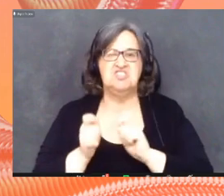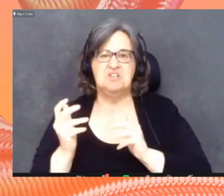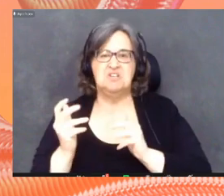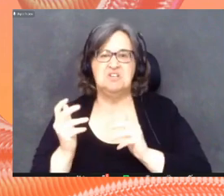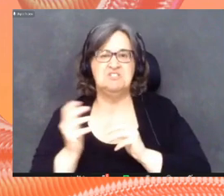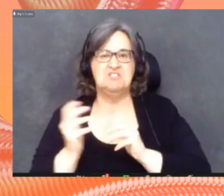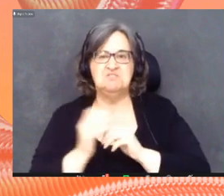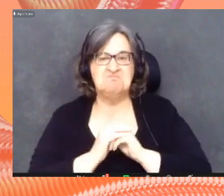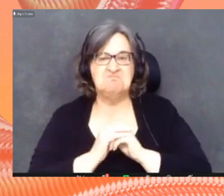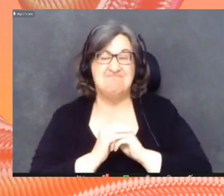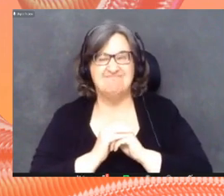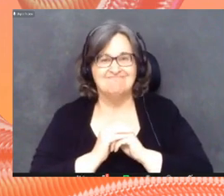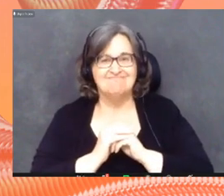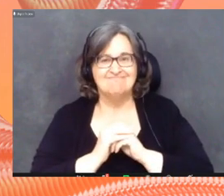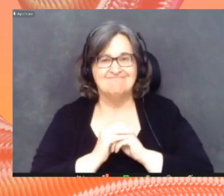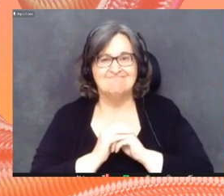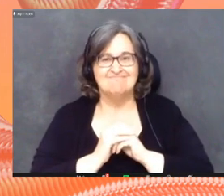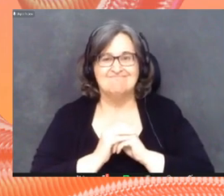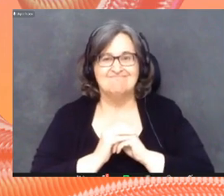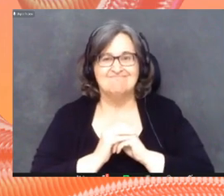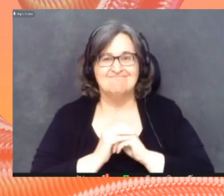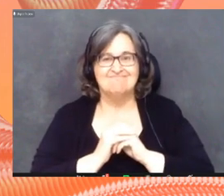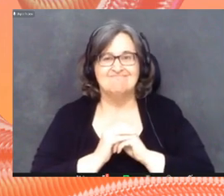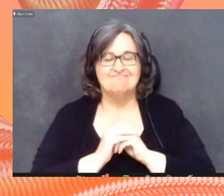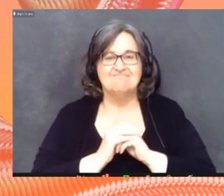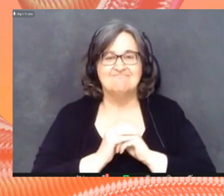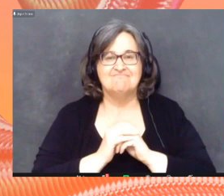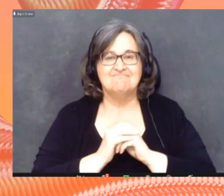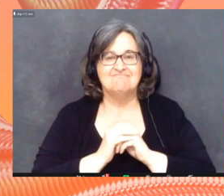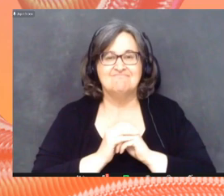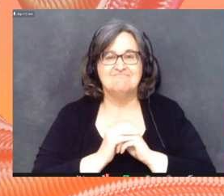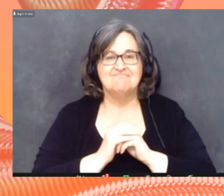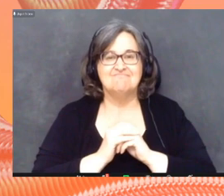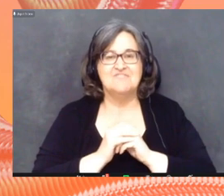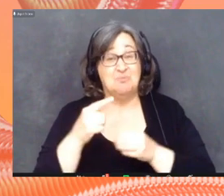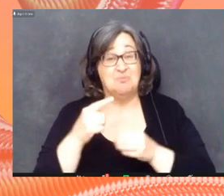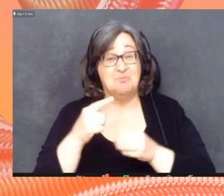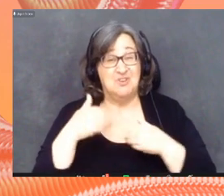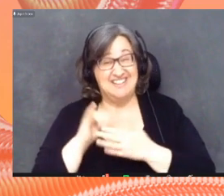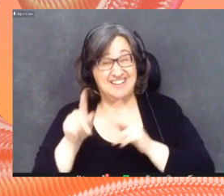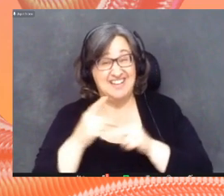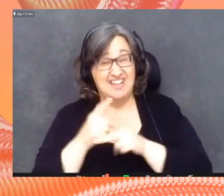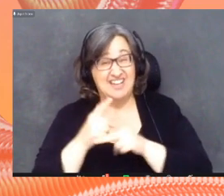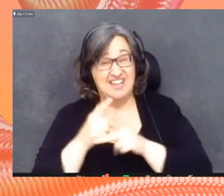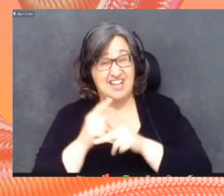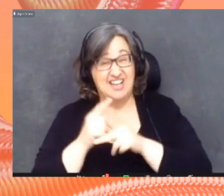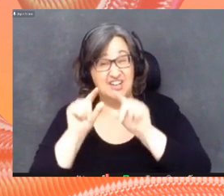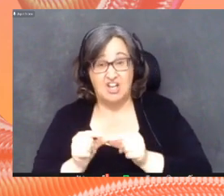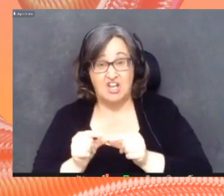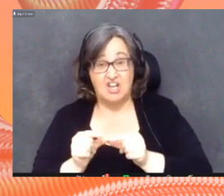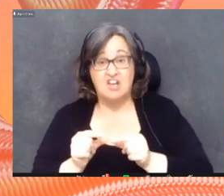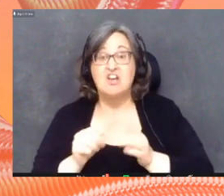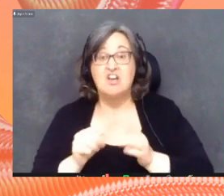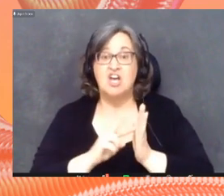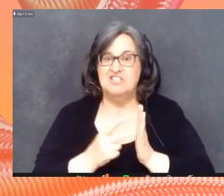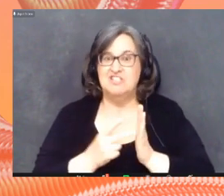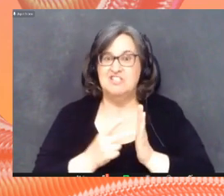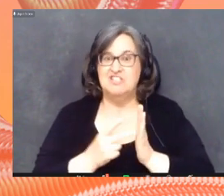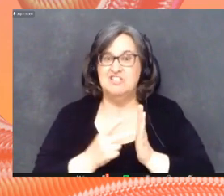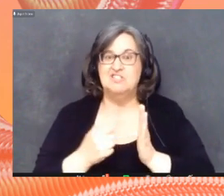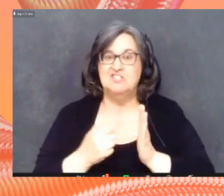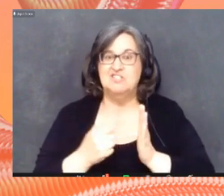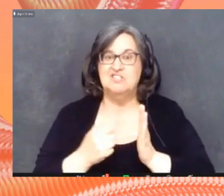but it's, you know, electing somebody with that kind of a chart is like, you're in for a lot of change and a lot